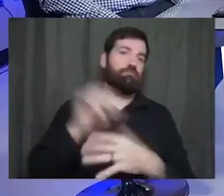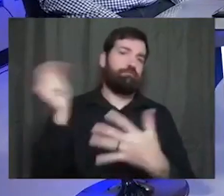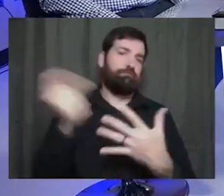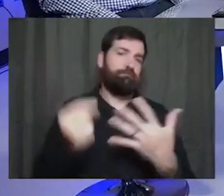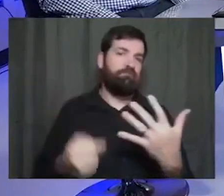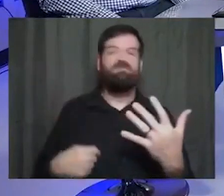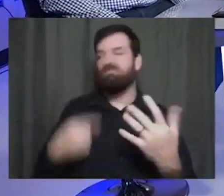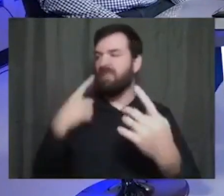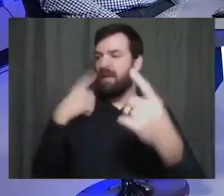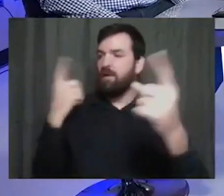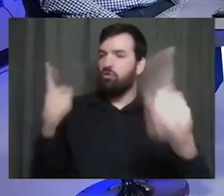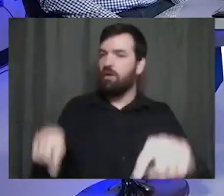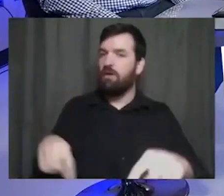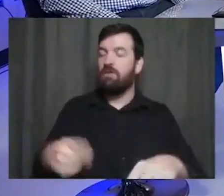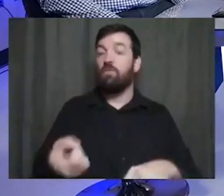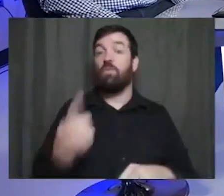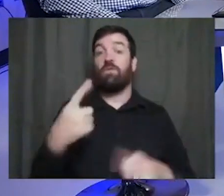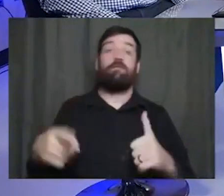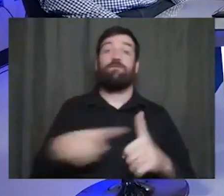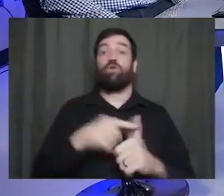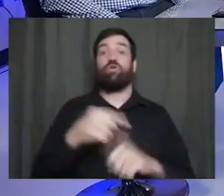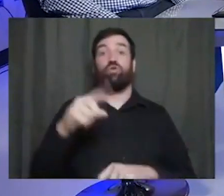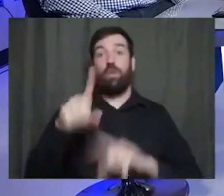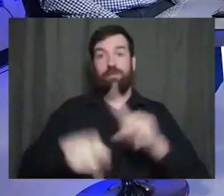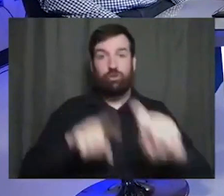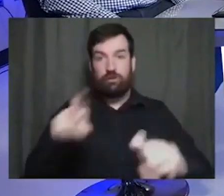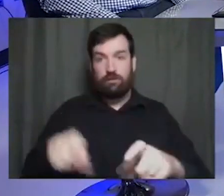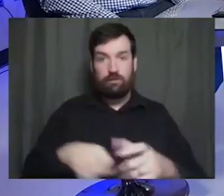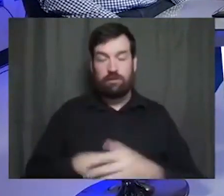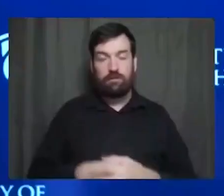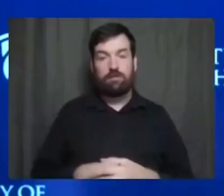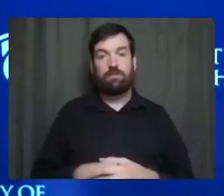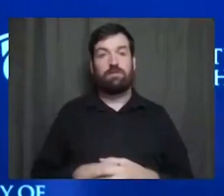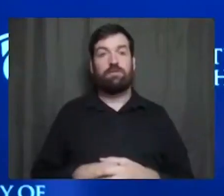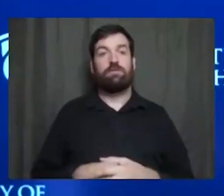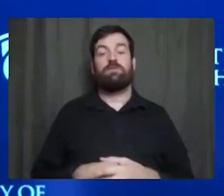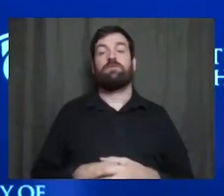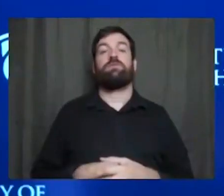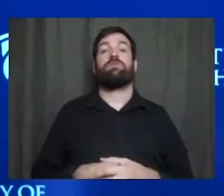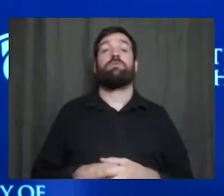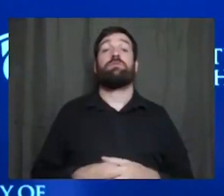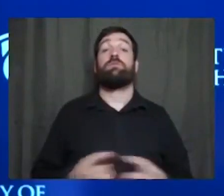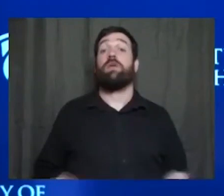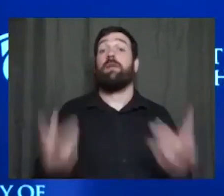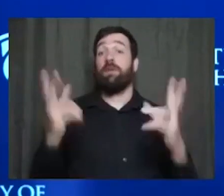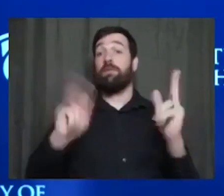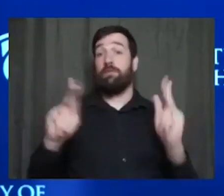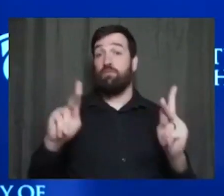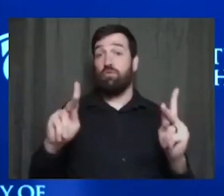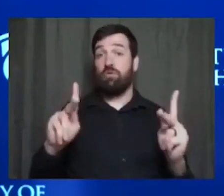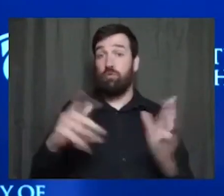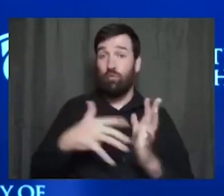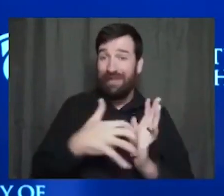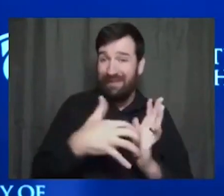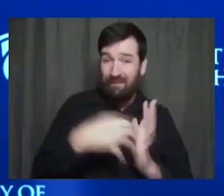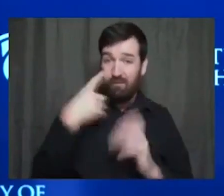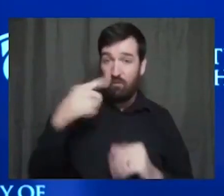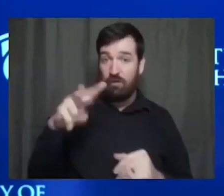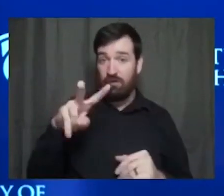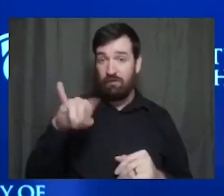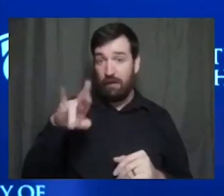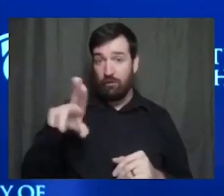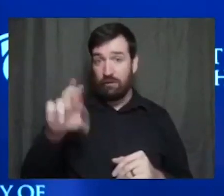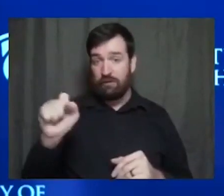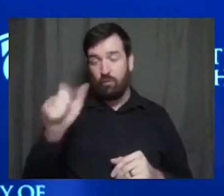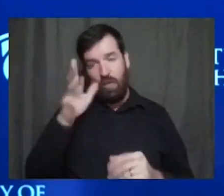on one of our first questions, Angela, just about, the number of people that are susceptible to the virus are going to be infected. But if you can help